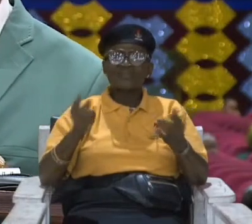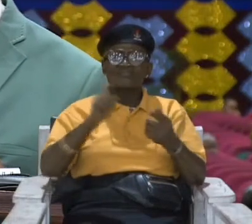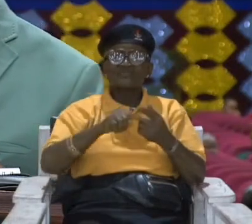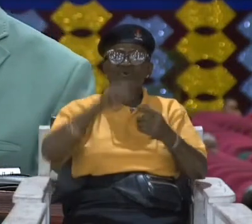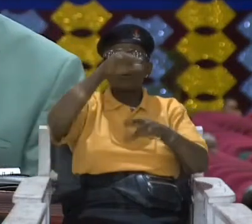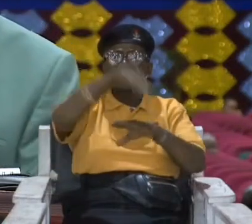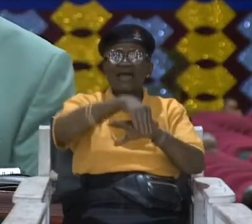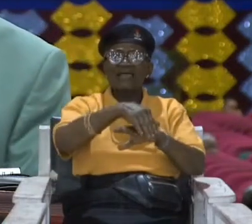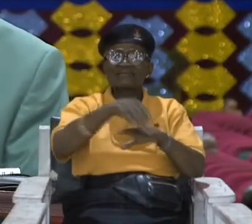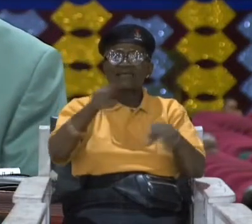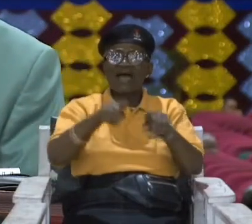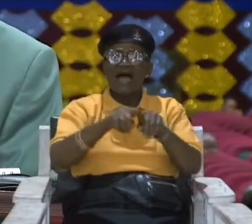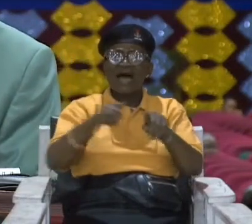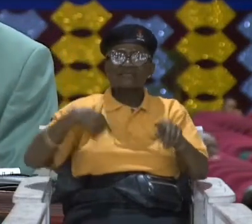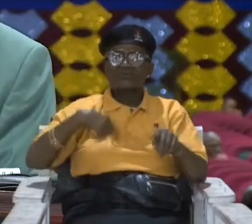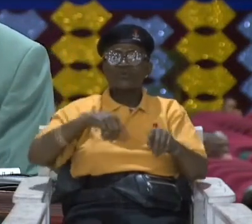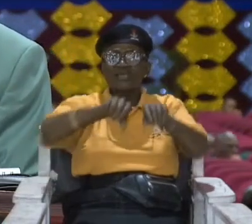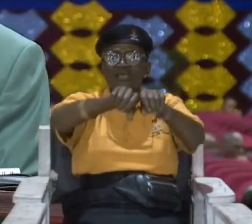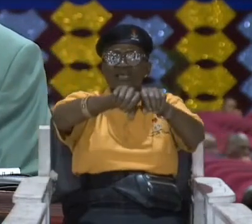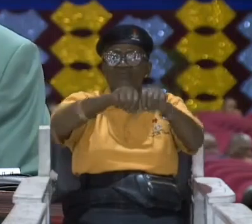Tonight, as we break bread,